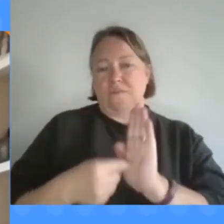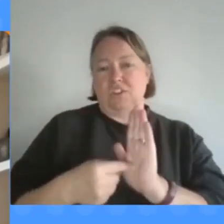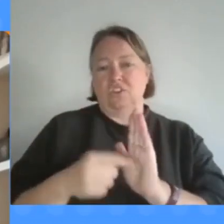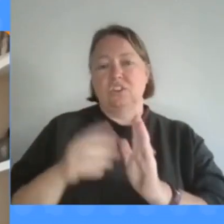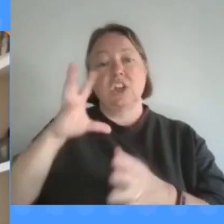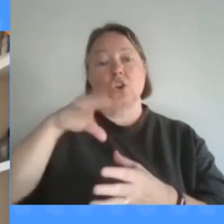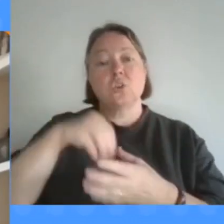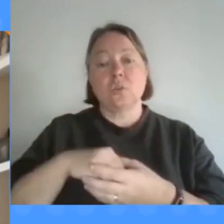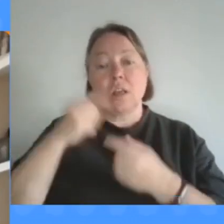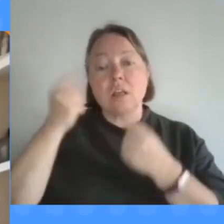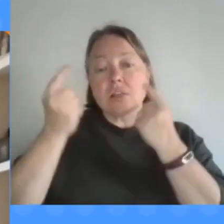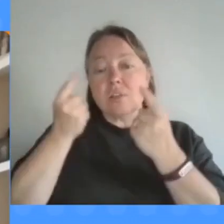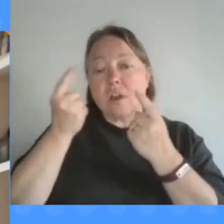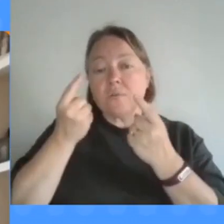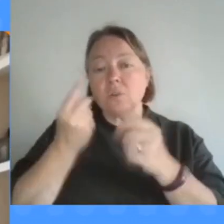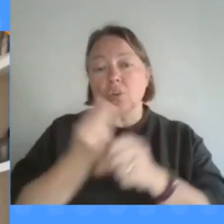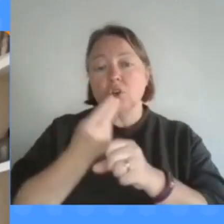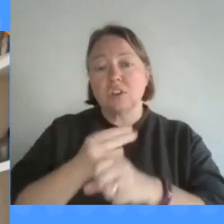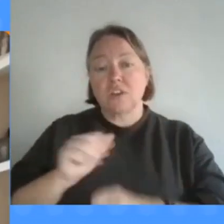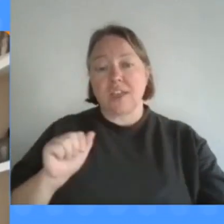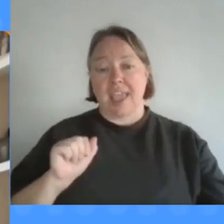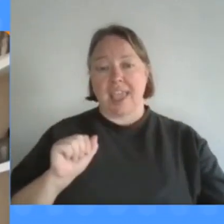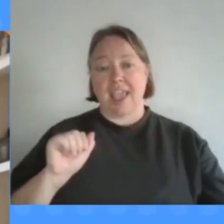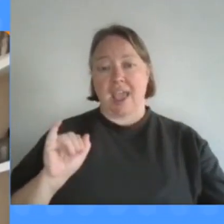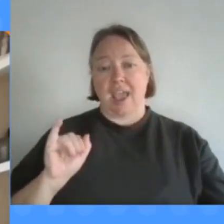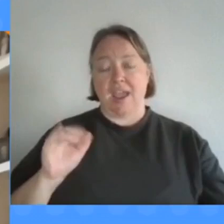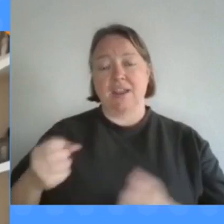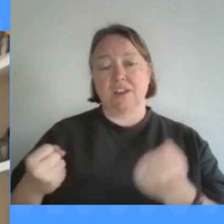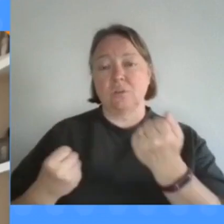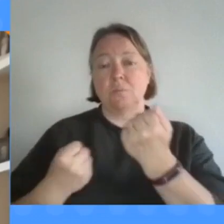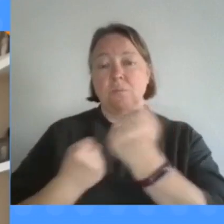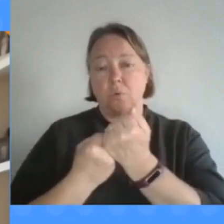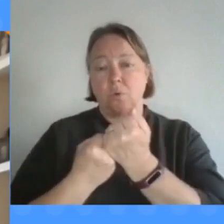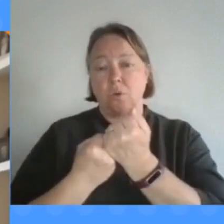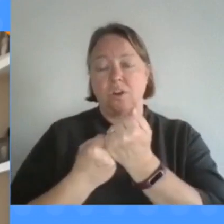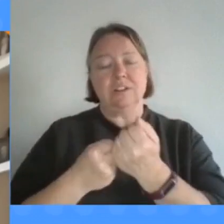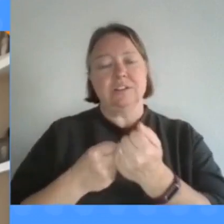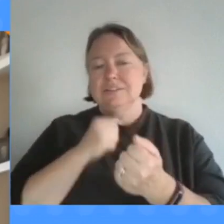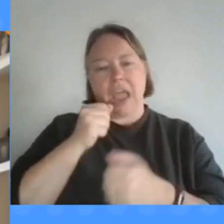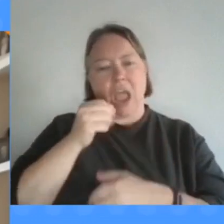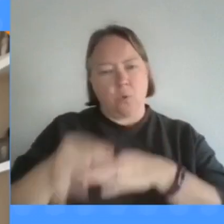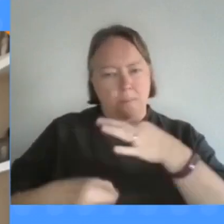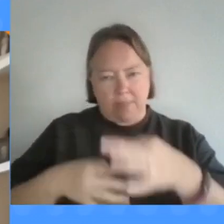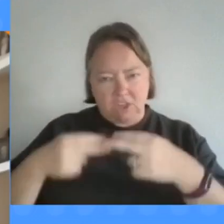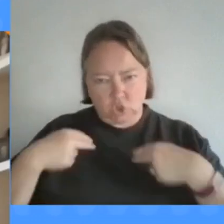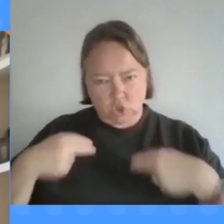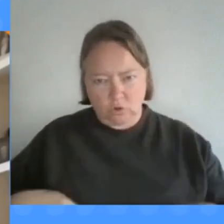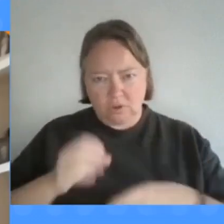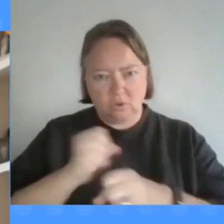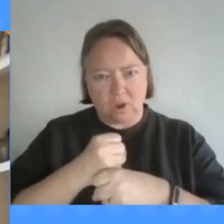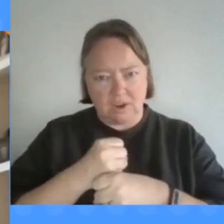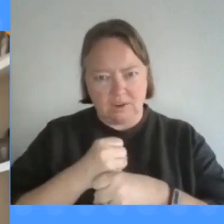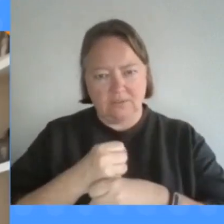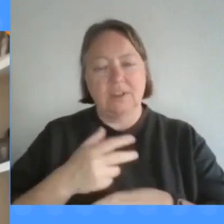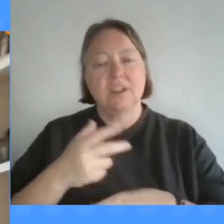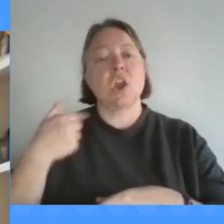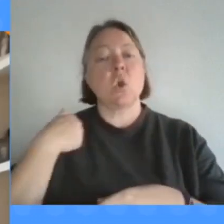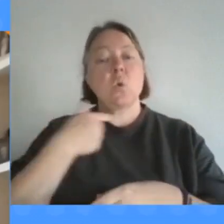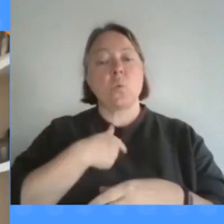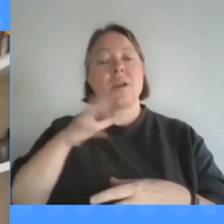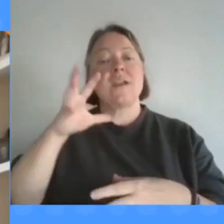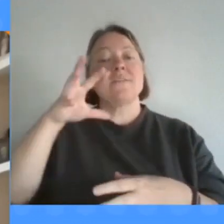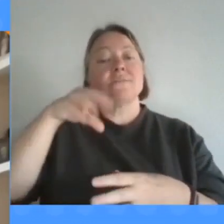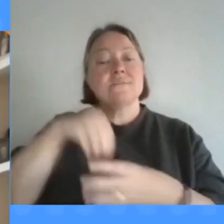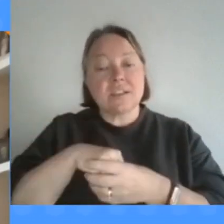the thoughtful integration of AI that supports rather than replaces human creativity. And we're